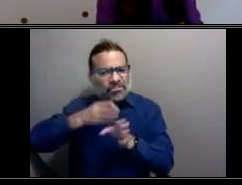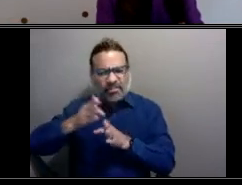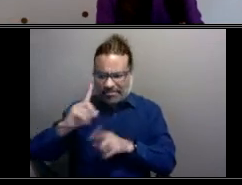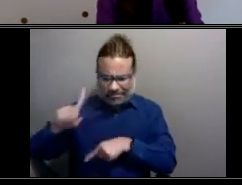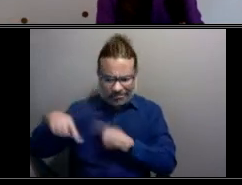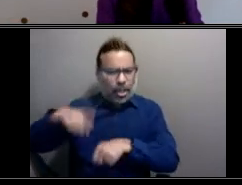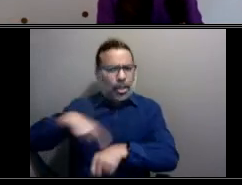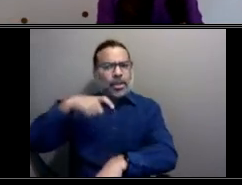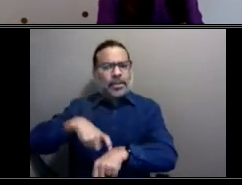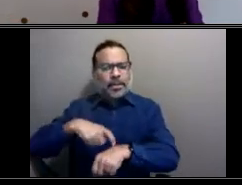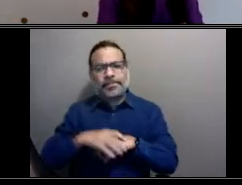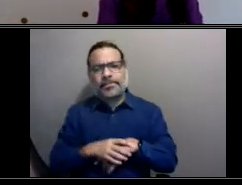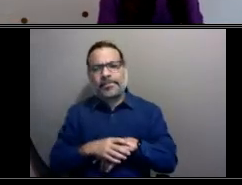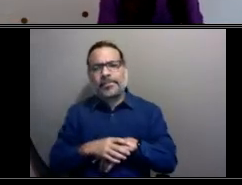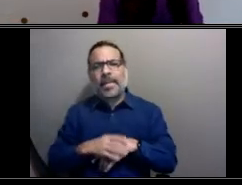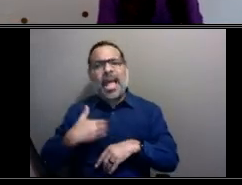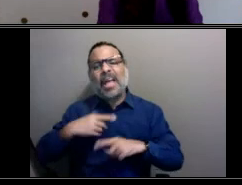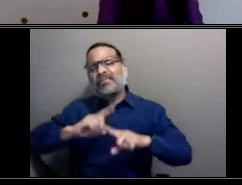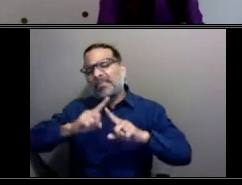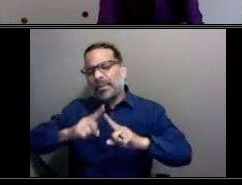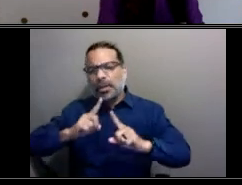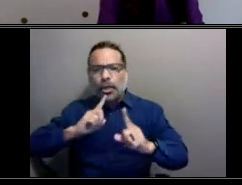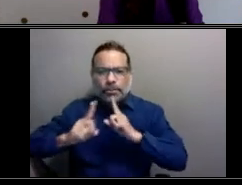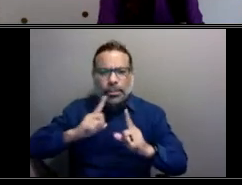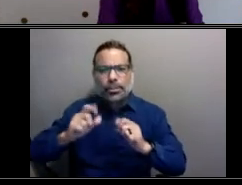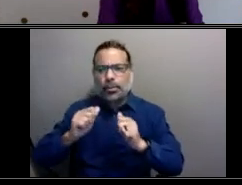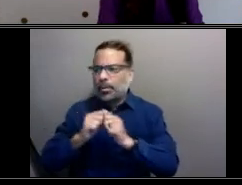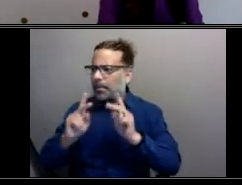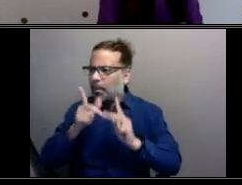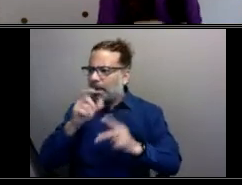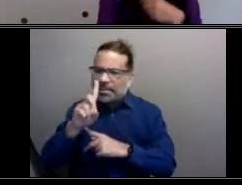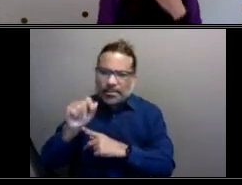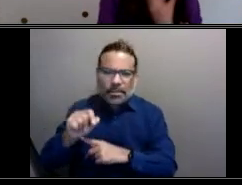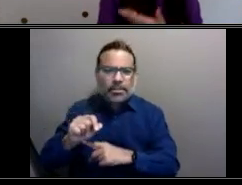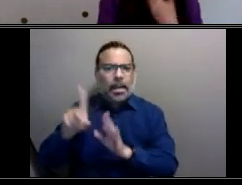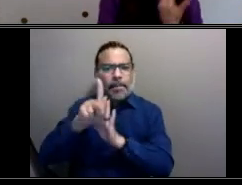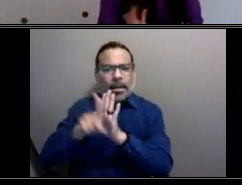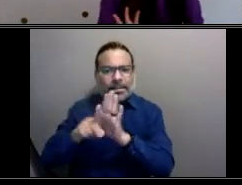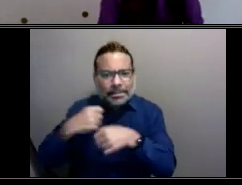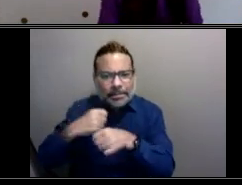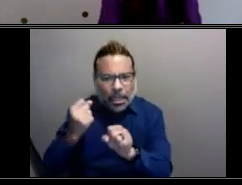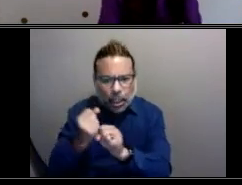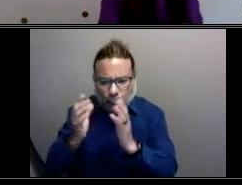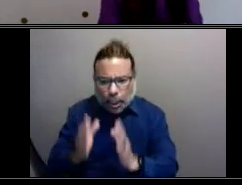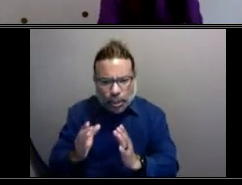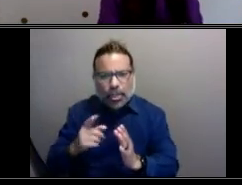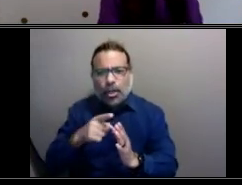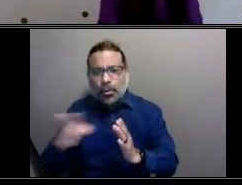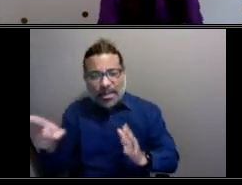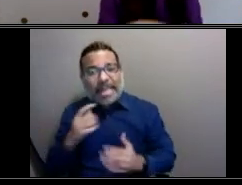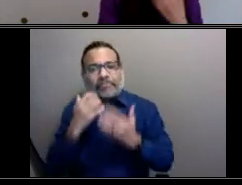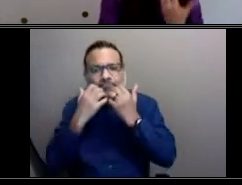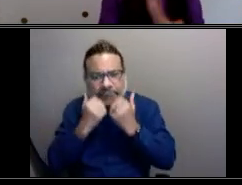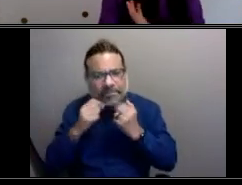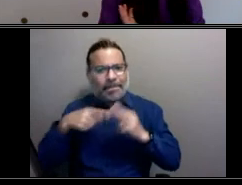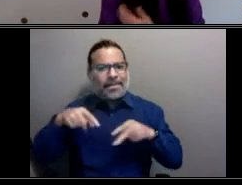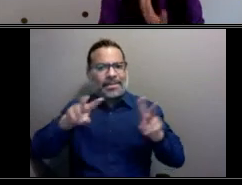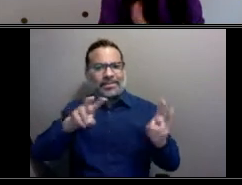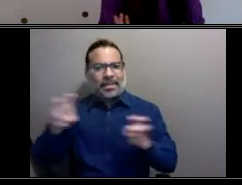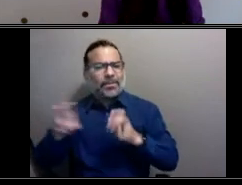I've had a lot of conversations with people with disabilities and policymakers who really genuinely care about this topic. And we all